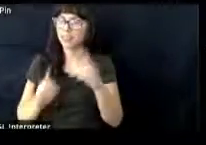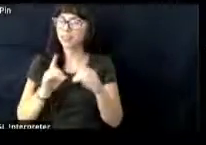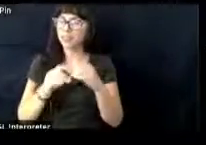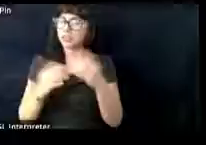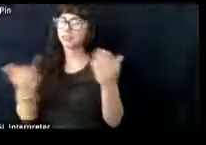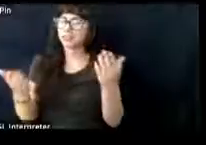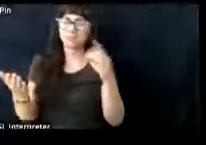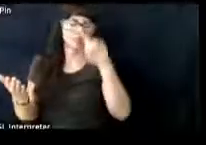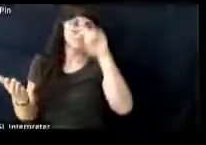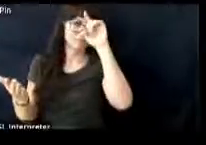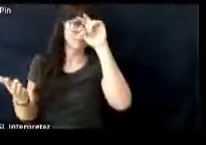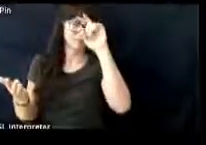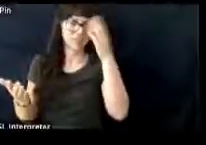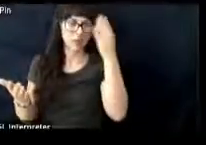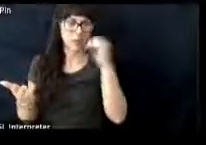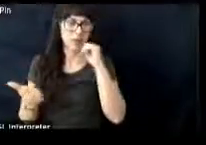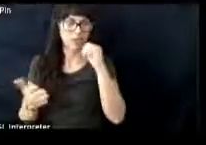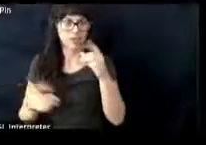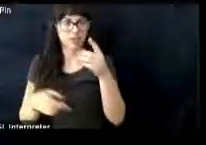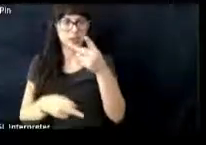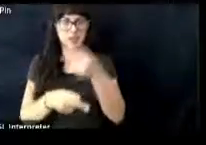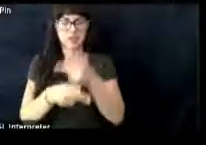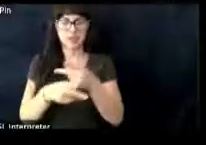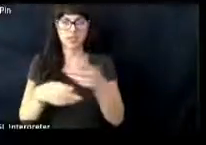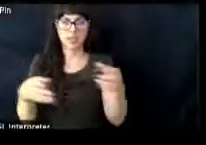them to keep all of